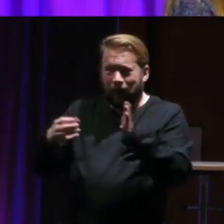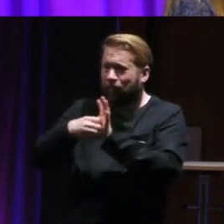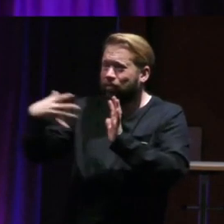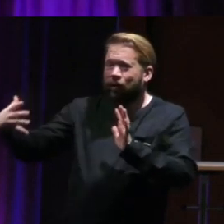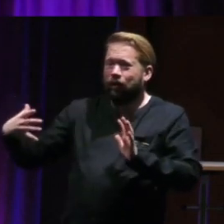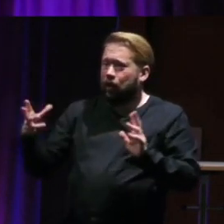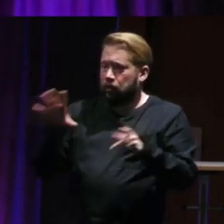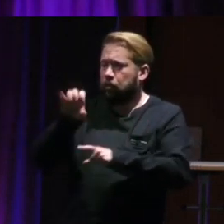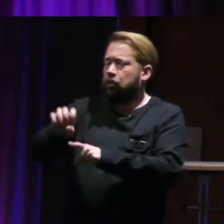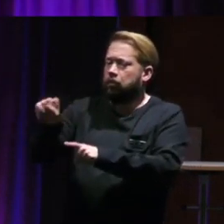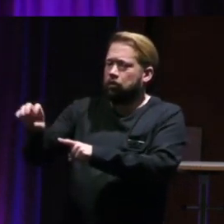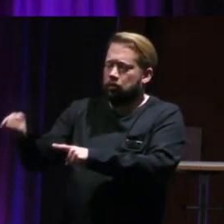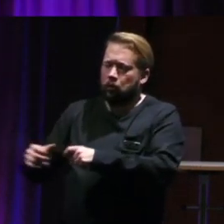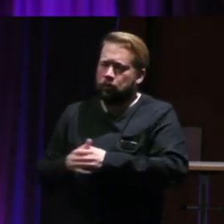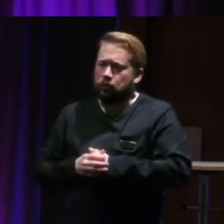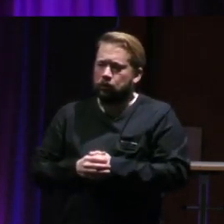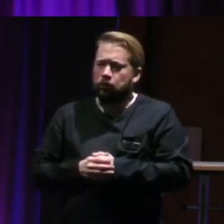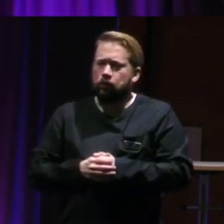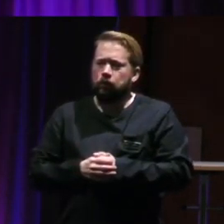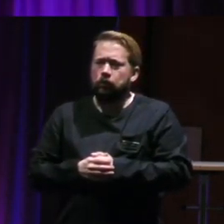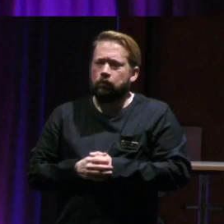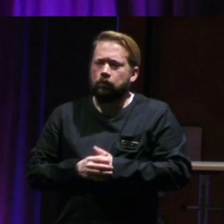criminal base, let's say, on their